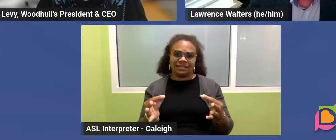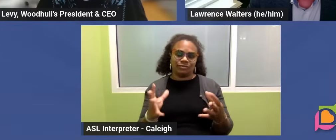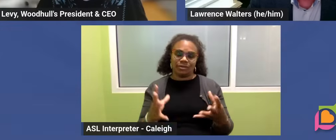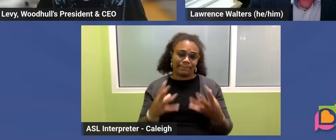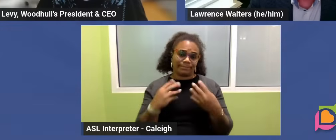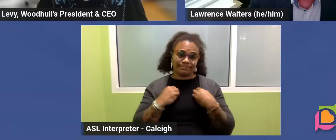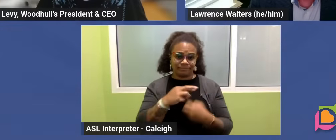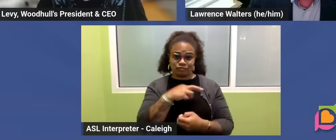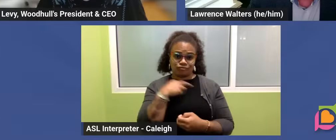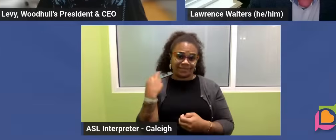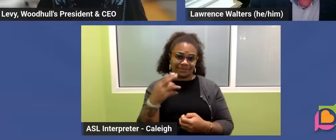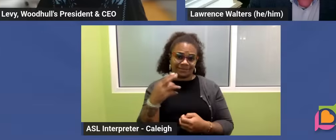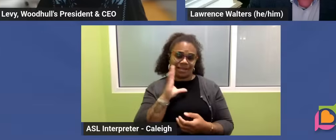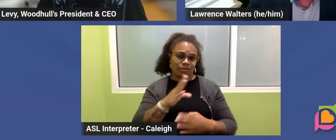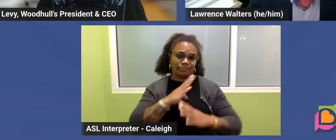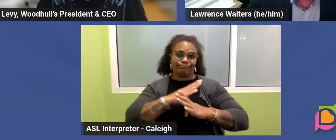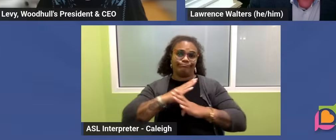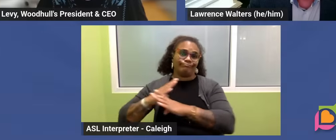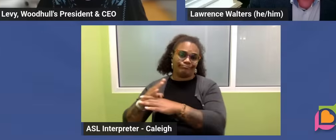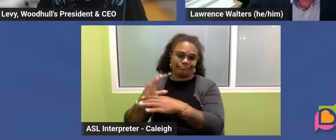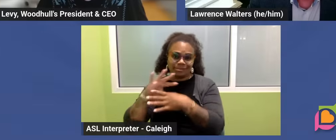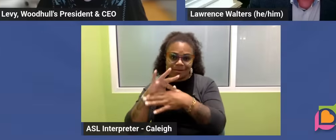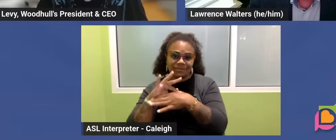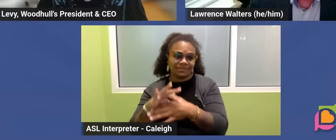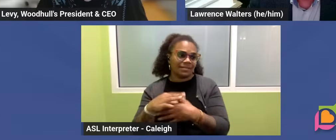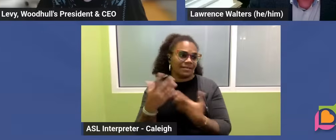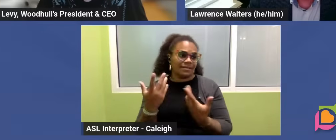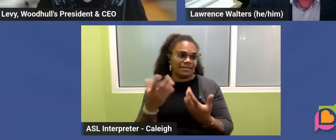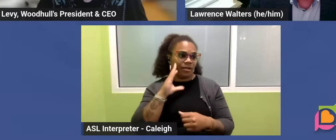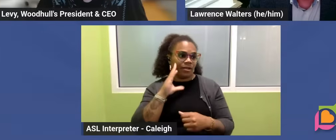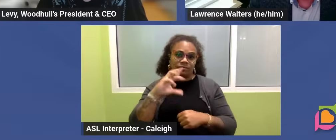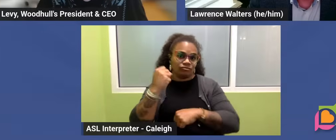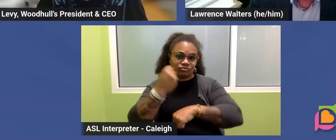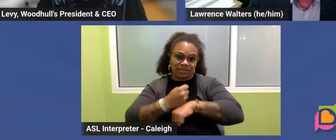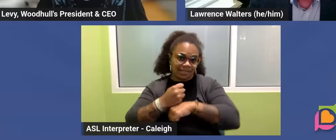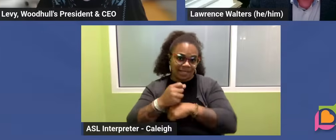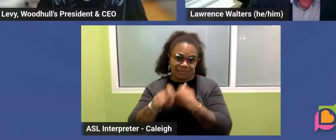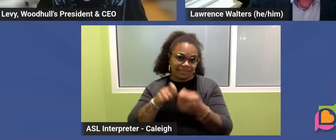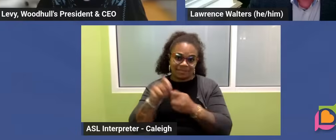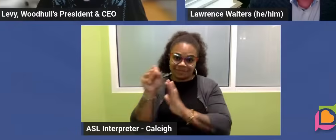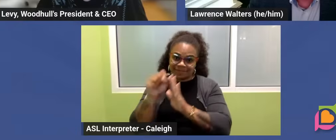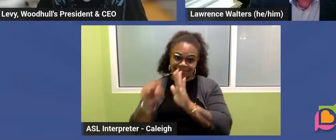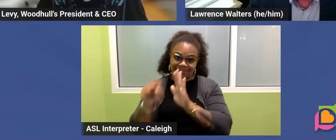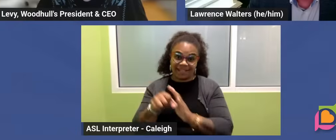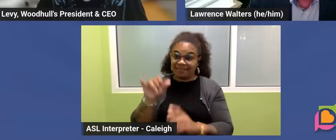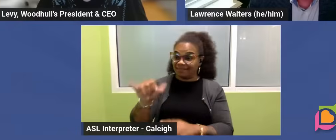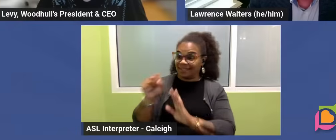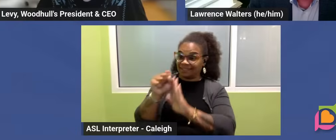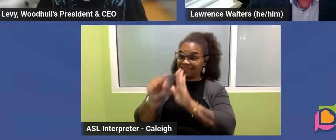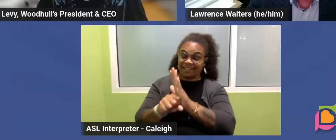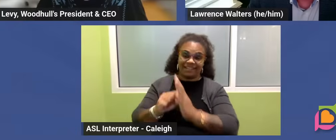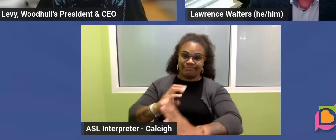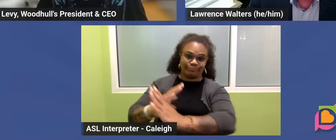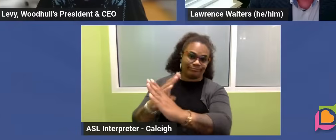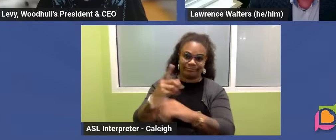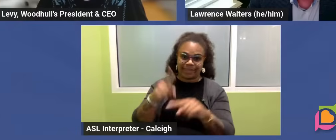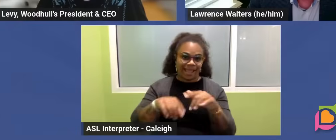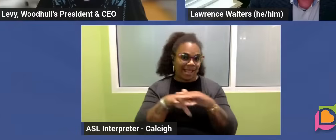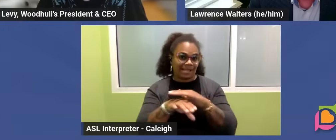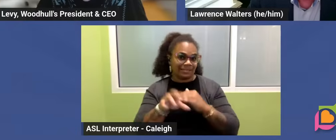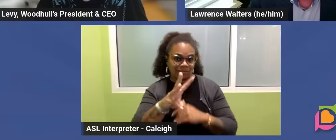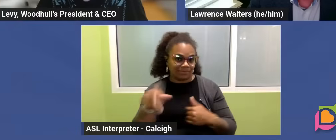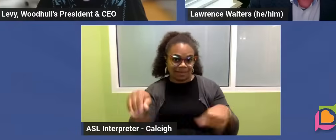They'll censor content. They'll shut down a particular state, users in a state, geo-block,